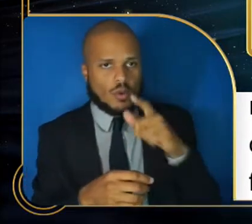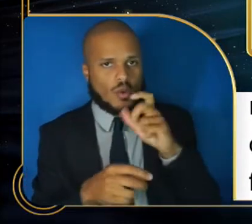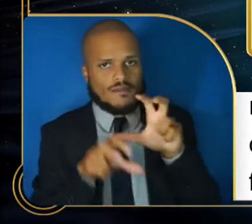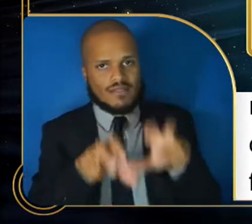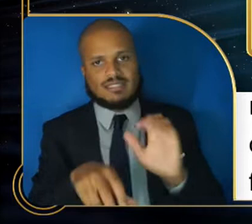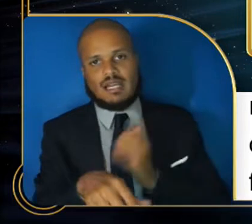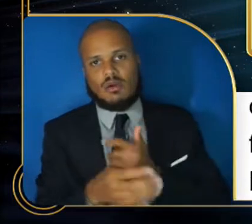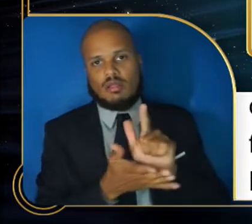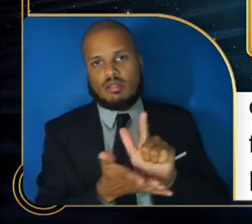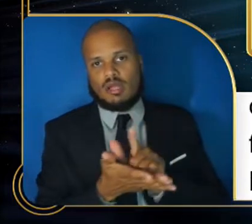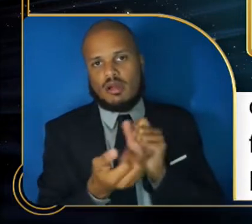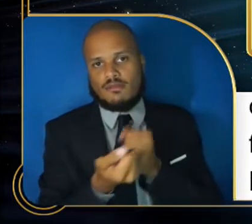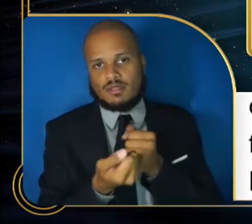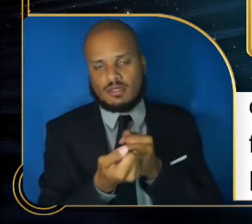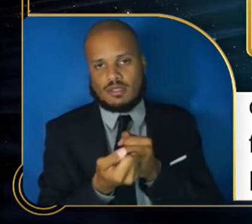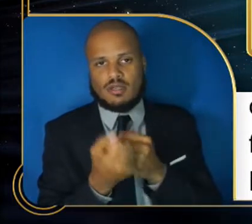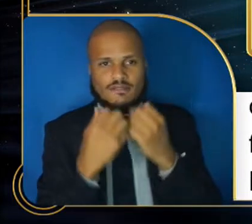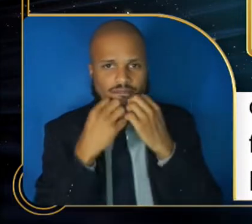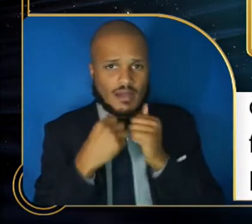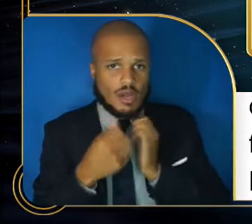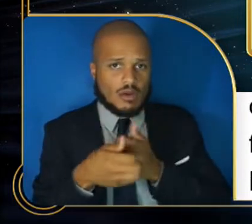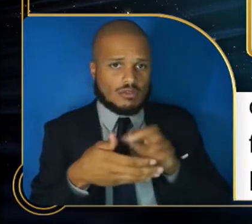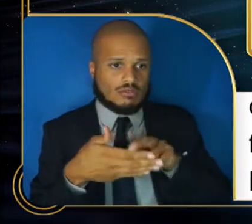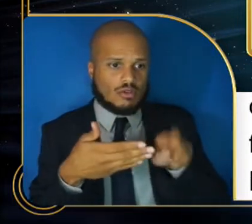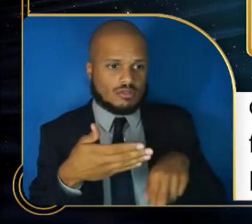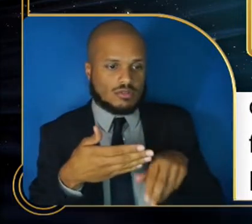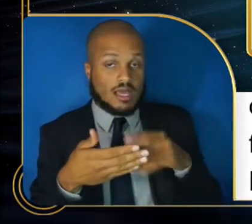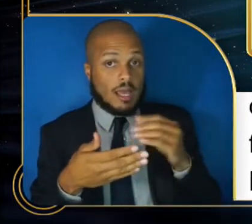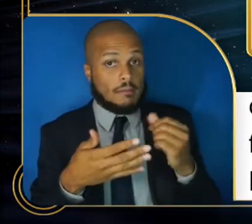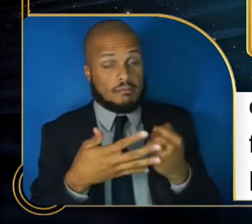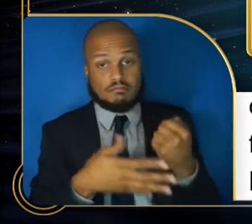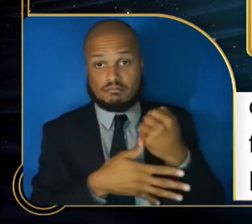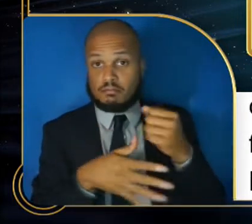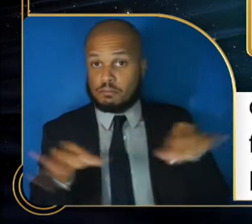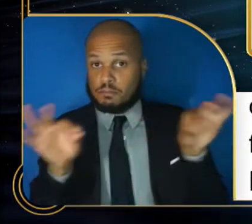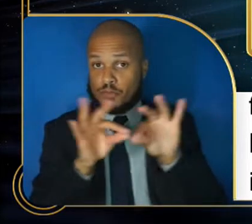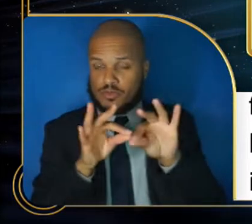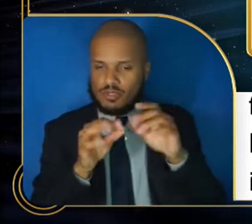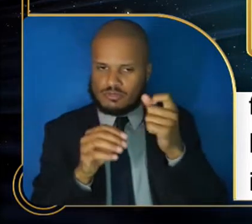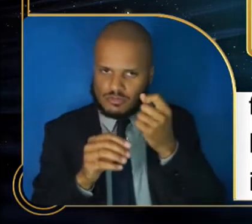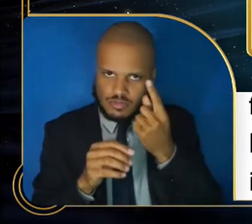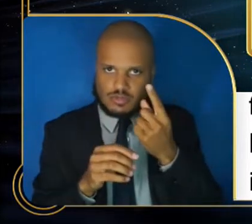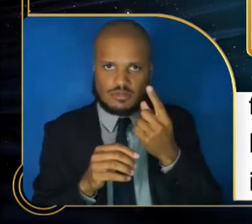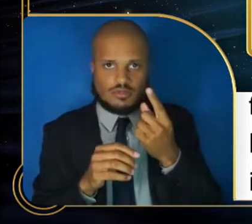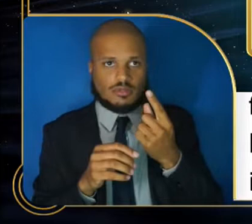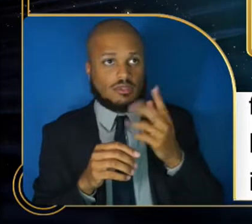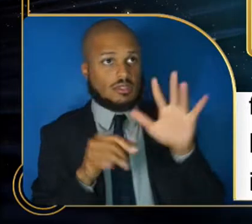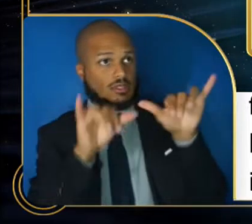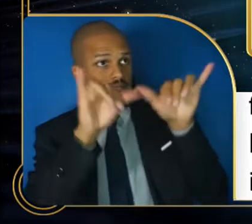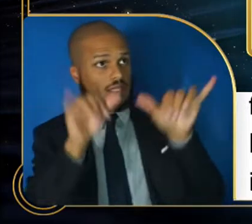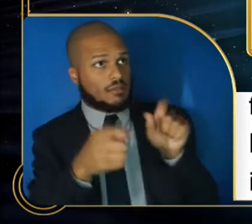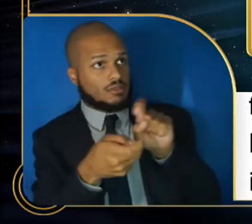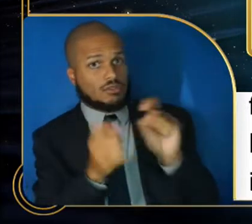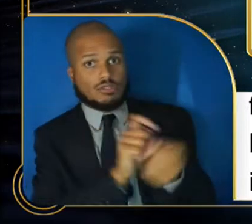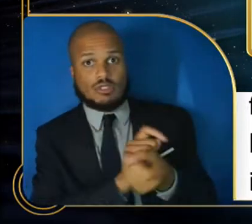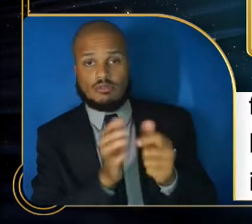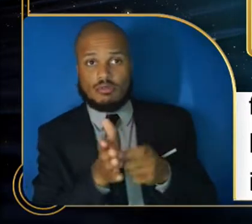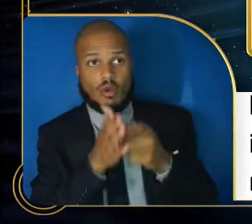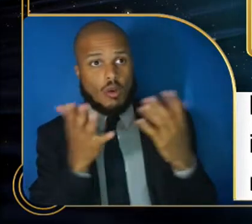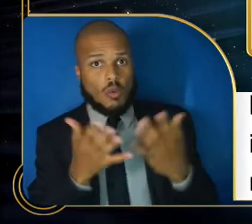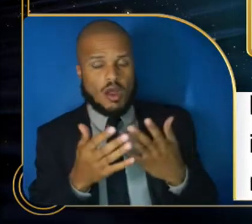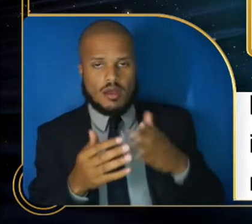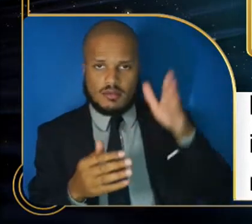advocacy, value our results, and most importantly, understand that systemic change requires persistence